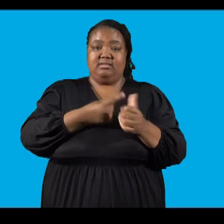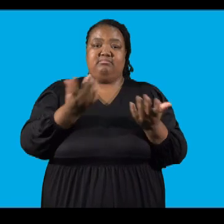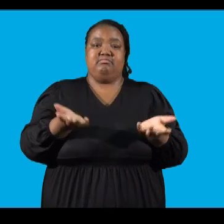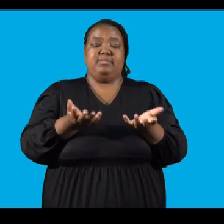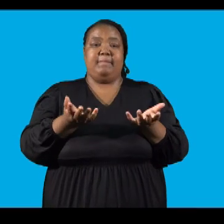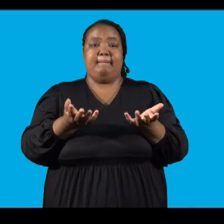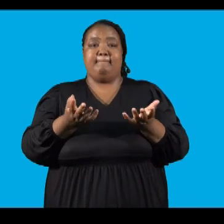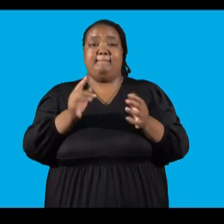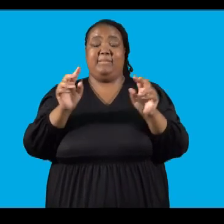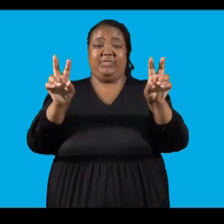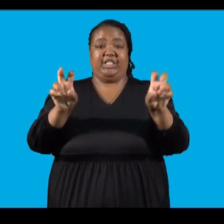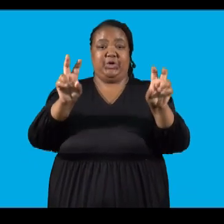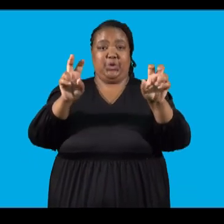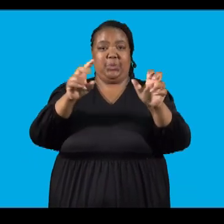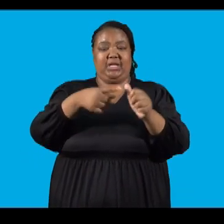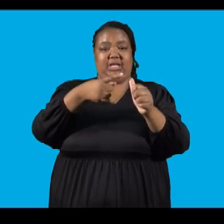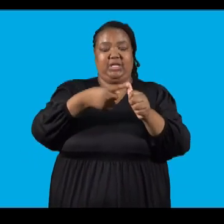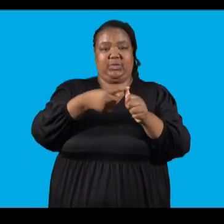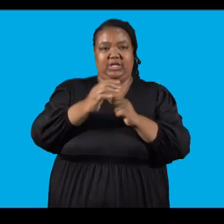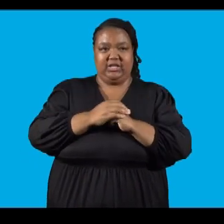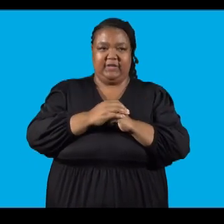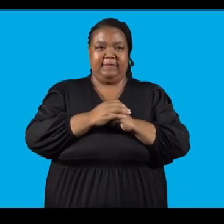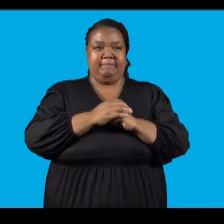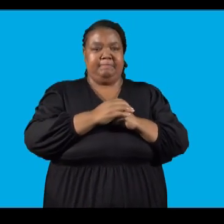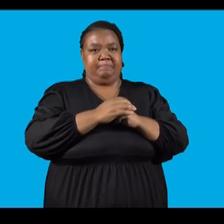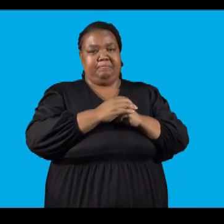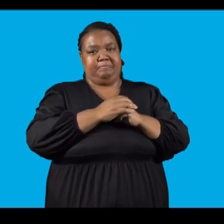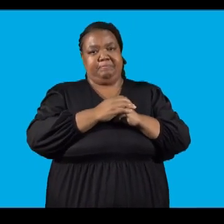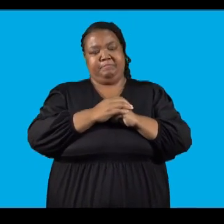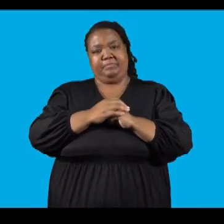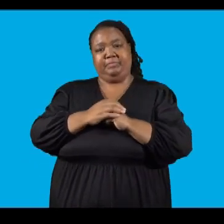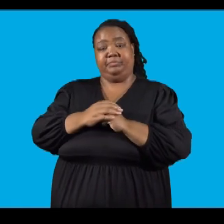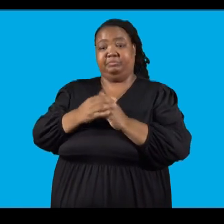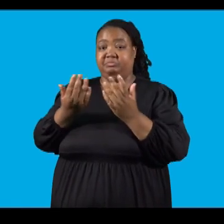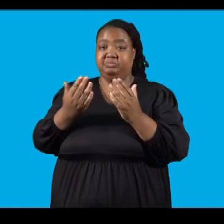calculations, especially on this topic.